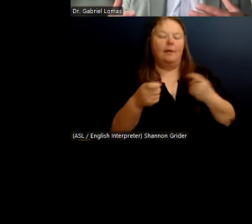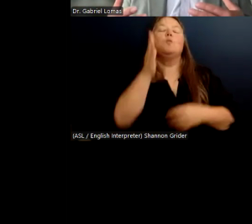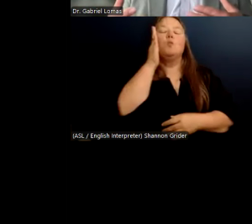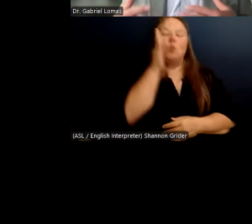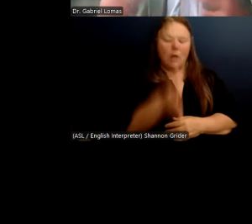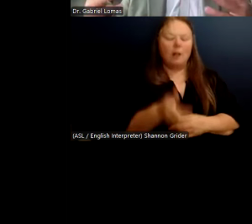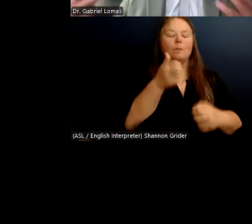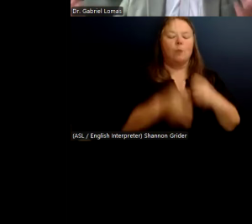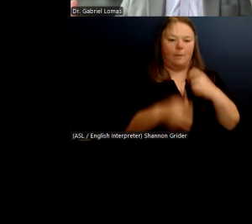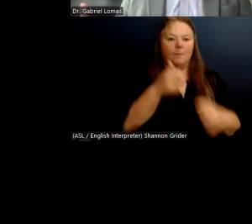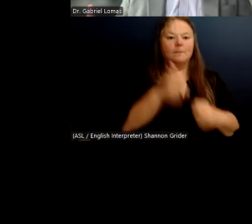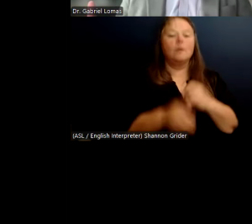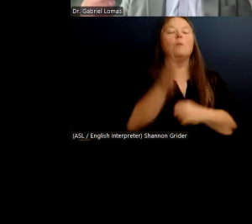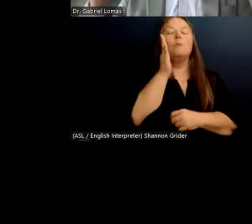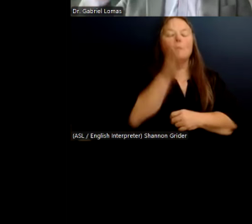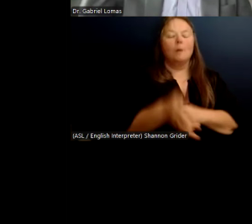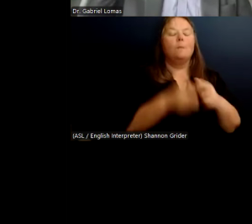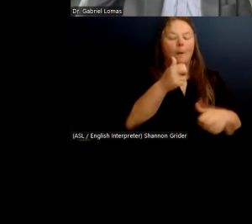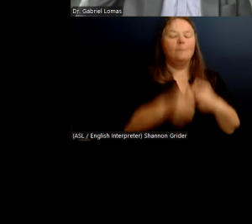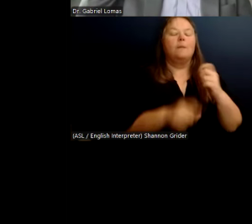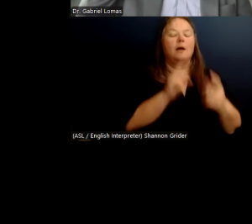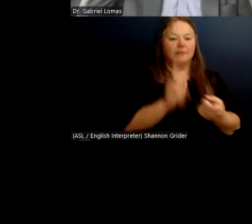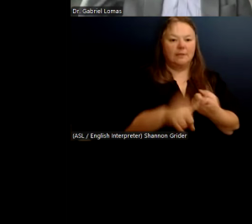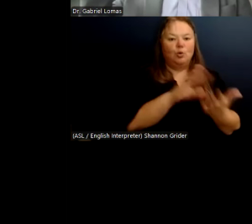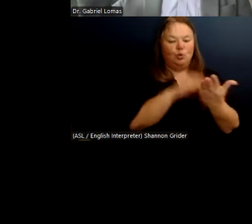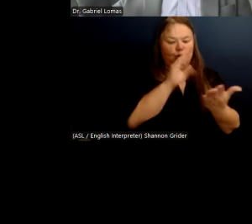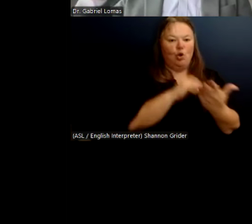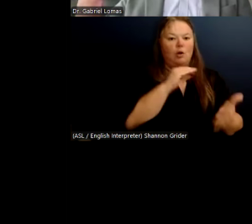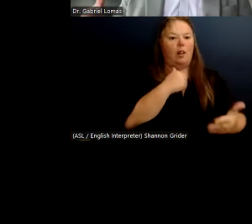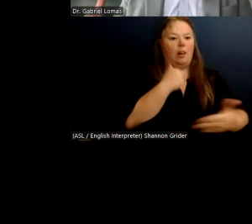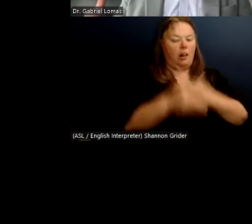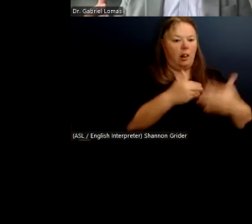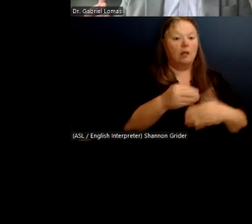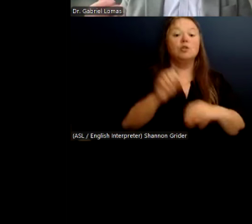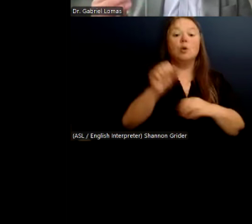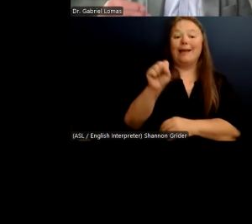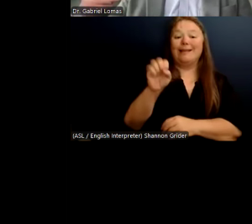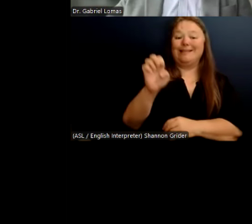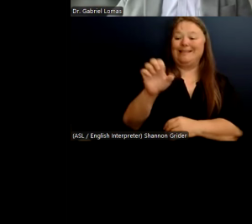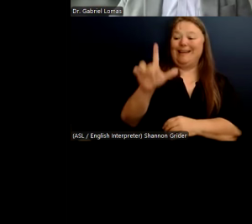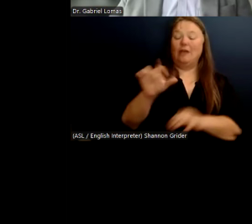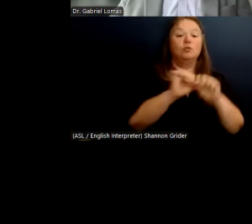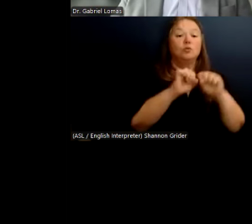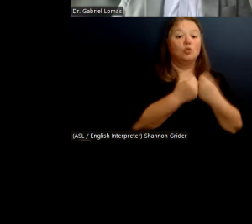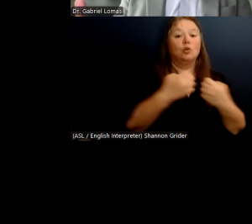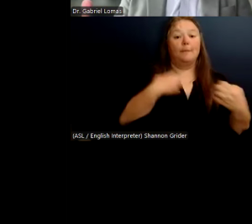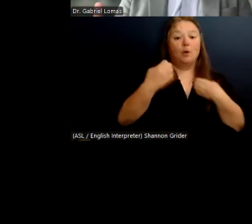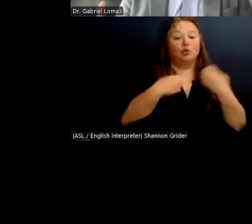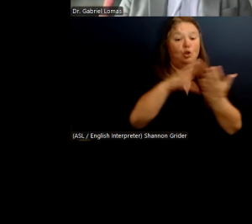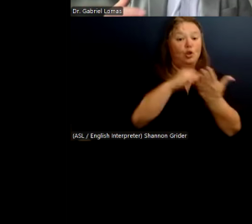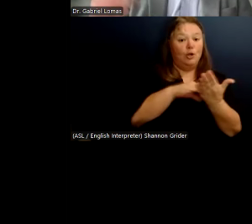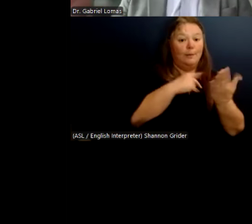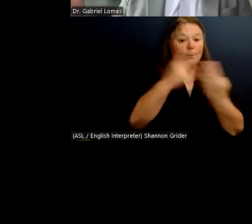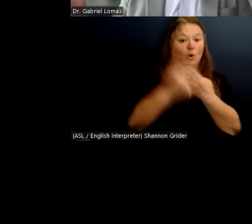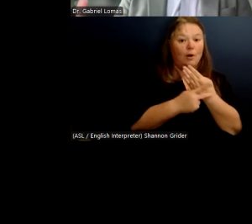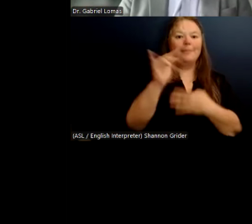you begin to have a feelings vocabulary. So SEL that's designed for deaf kids really is the first step to keeping them safe and to